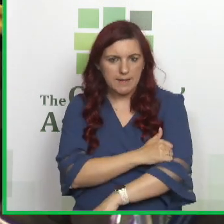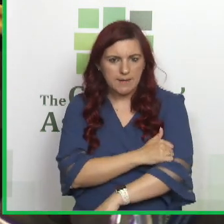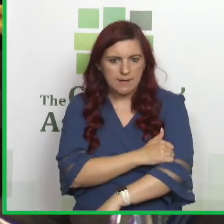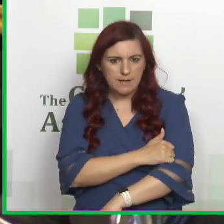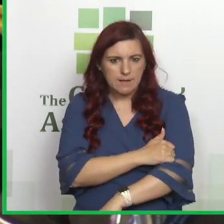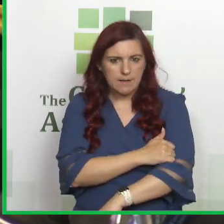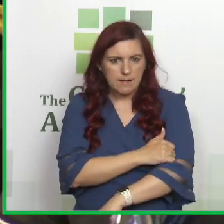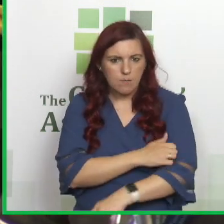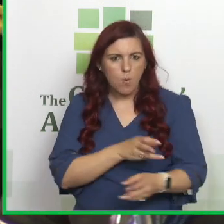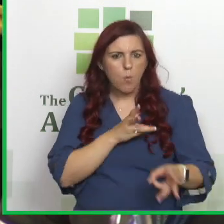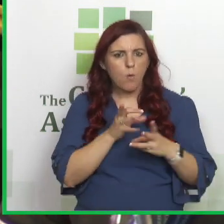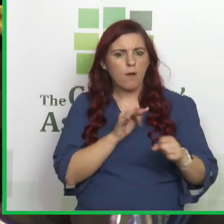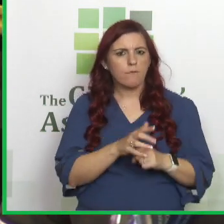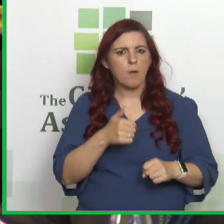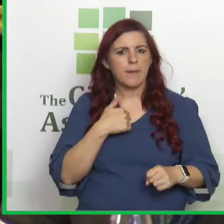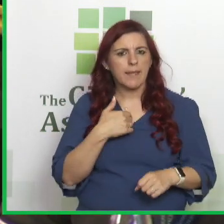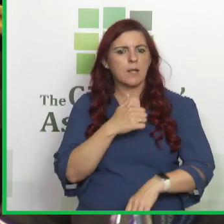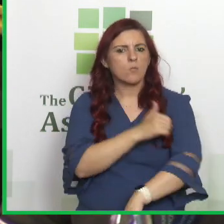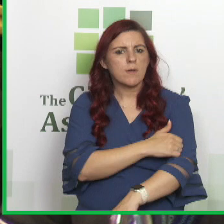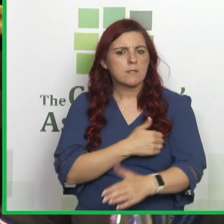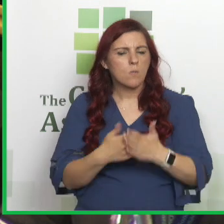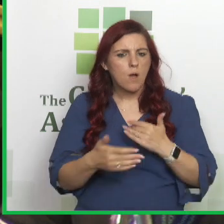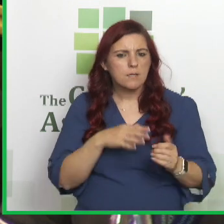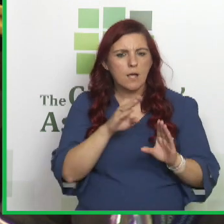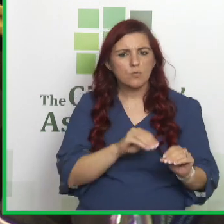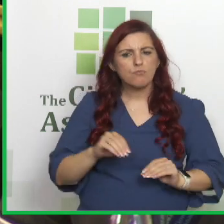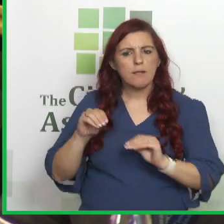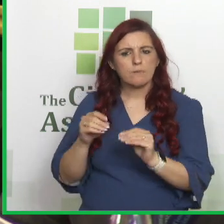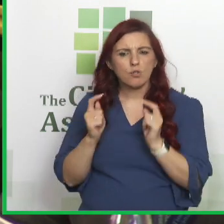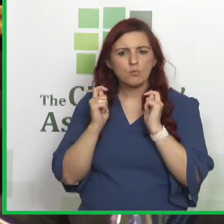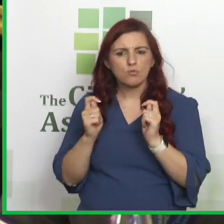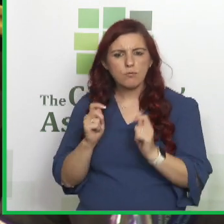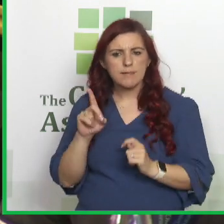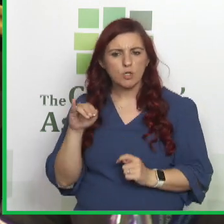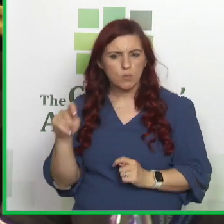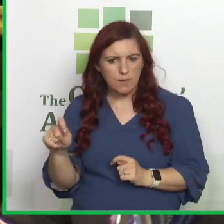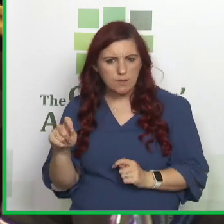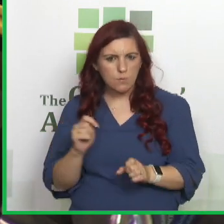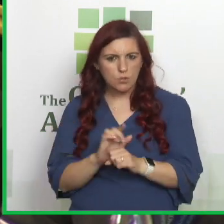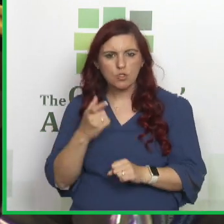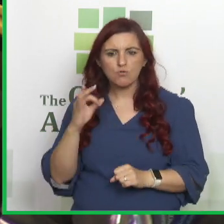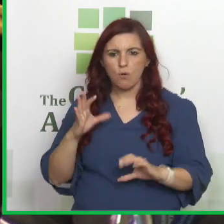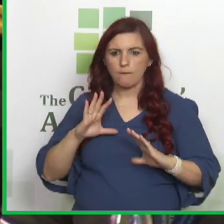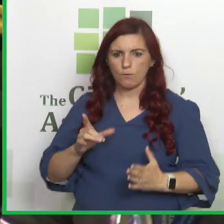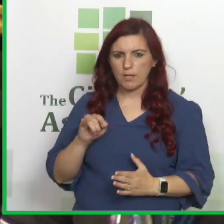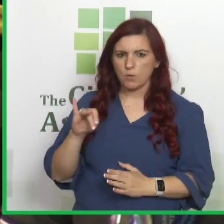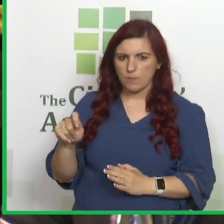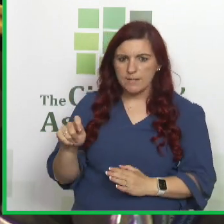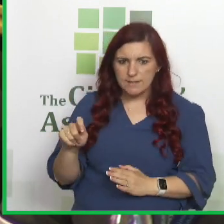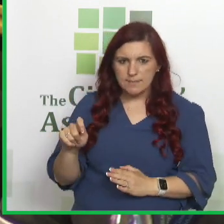What worked for me in prison is I was transferred to the training unit, which was a drug-free unit, and I began